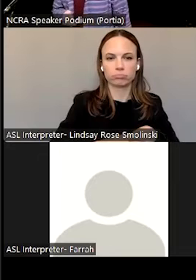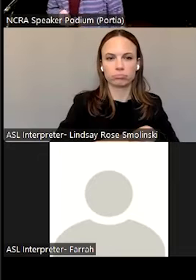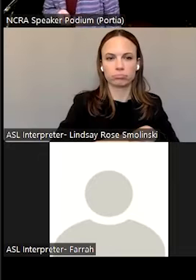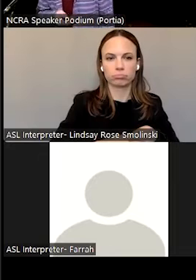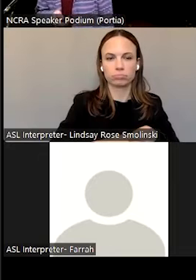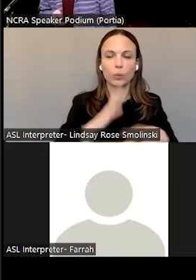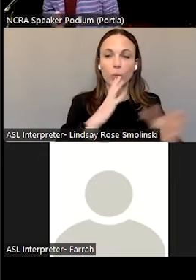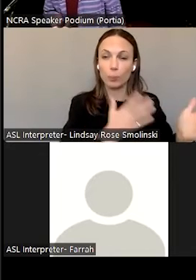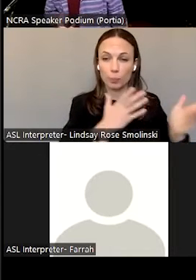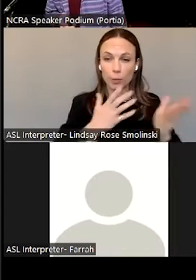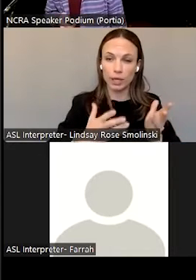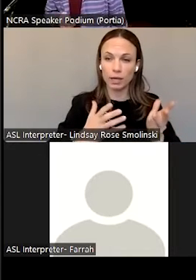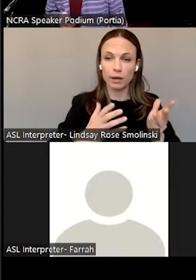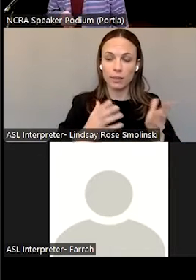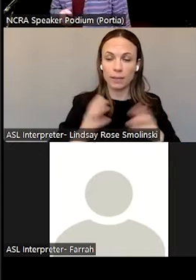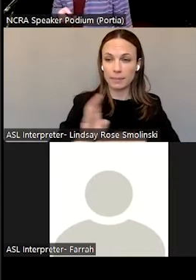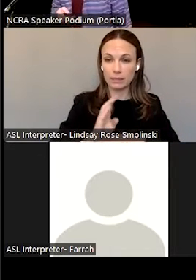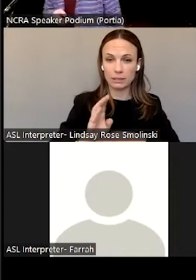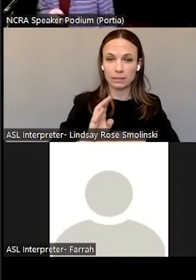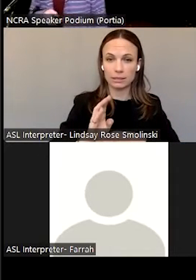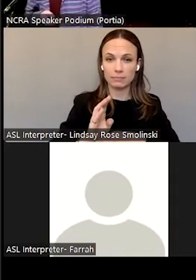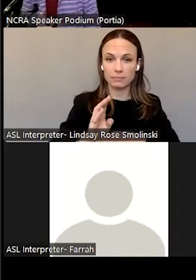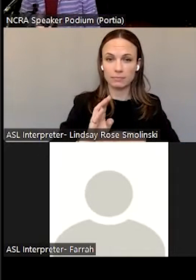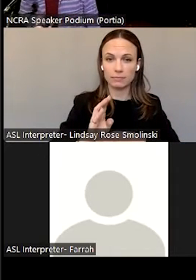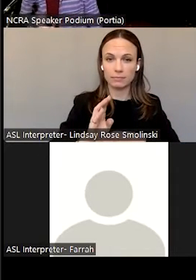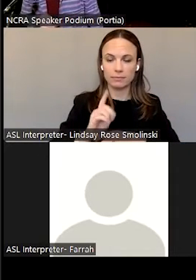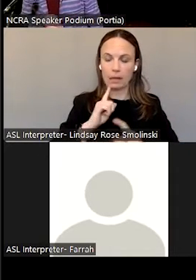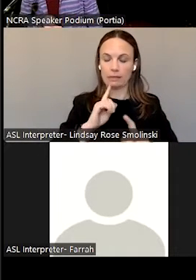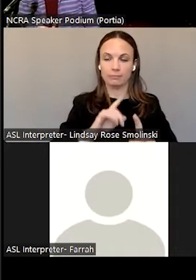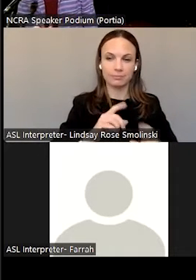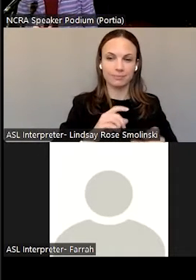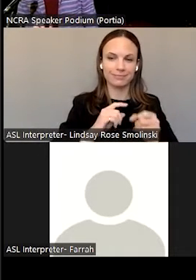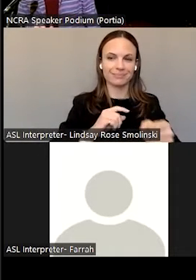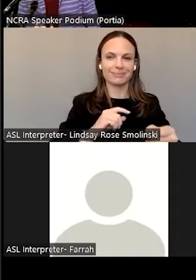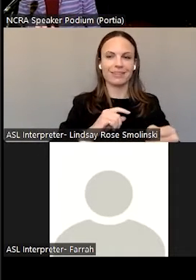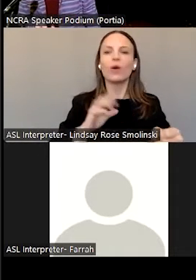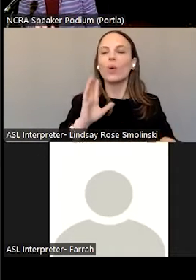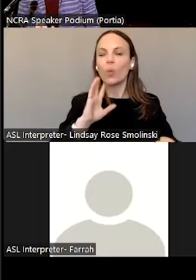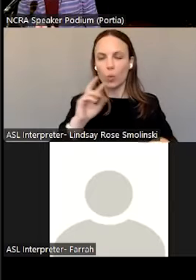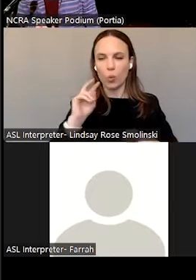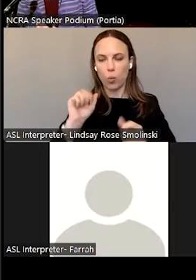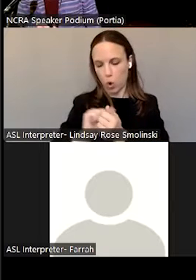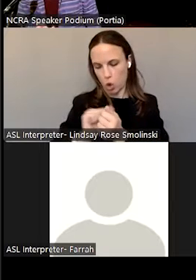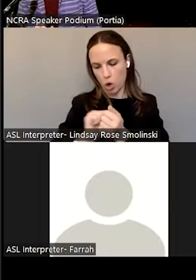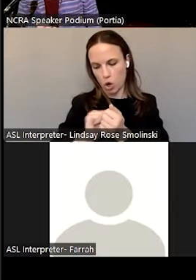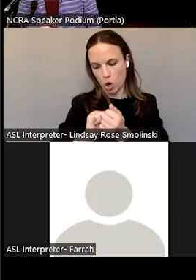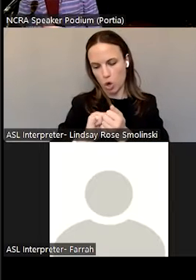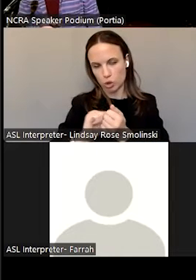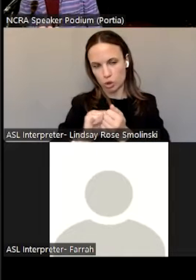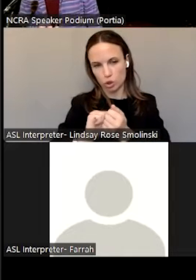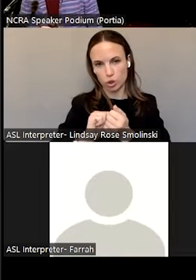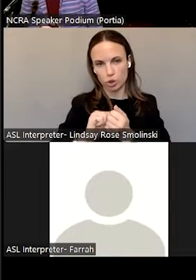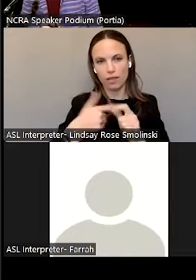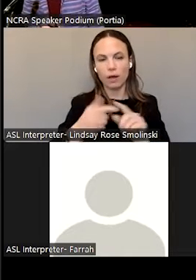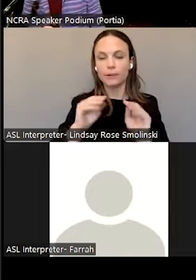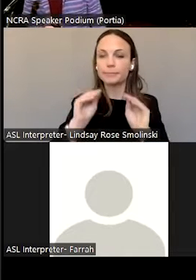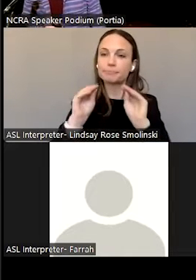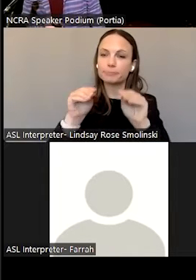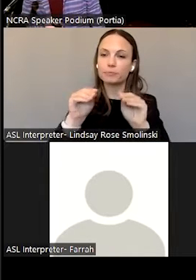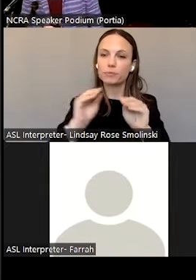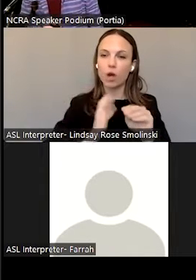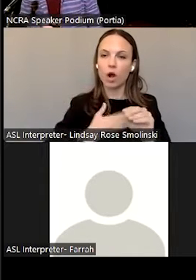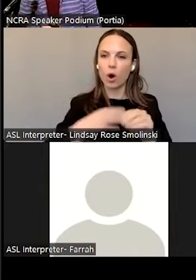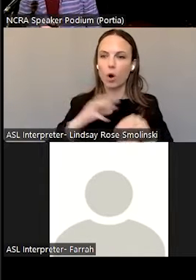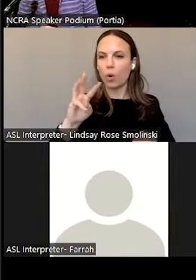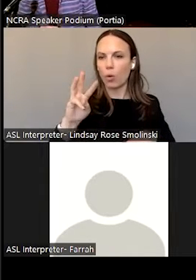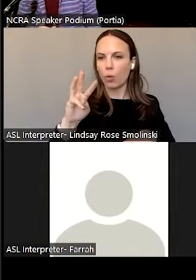We'll bring it back to Metro Lighting, immediately wash the bottles. Then we store them in a warehouse